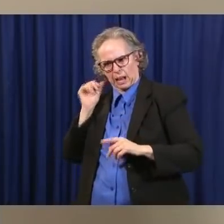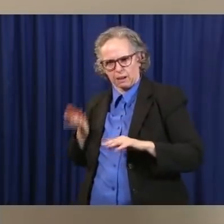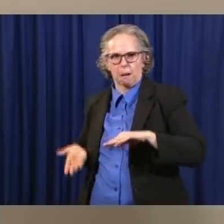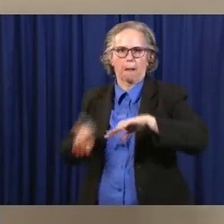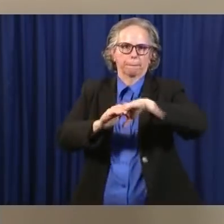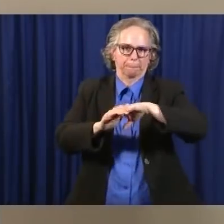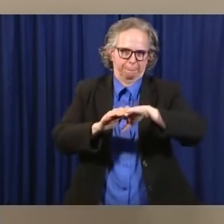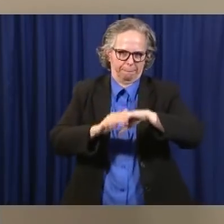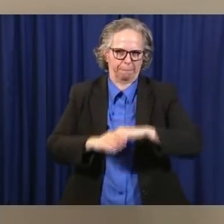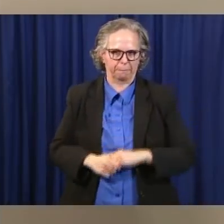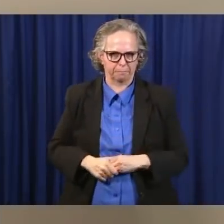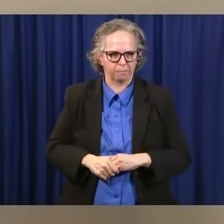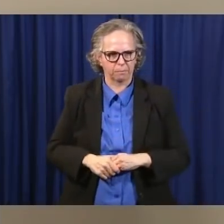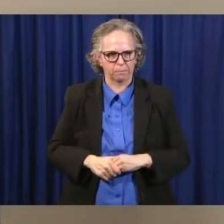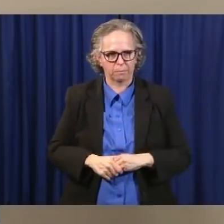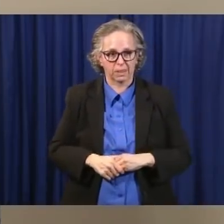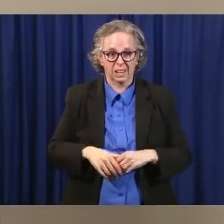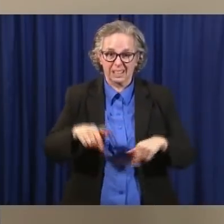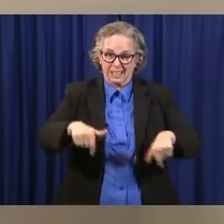are over